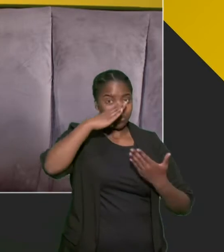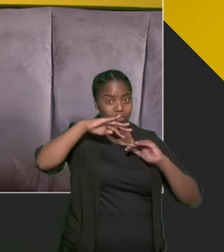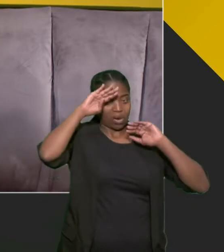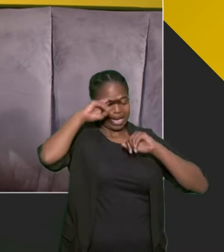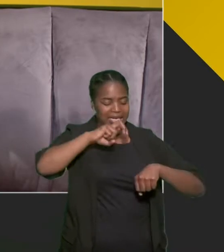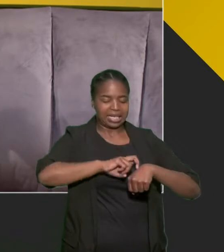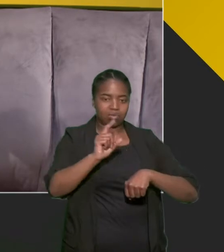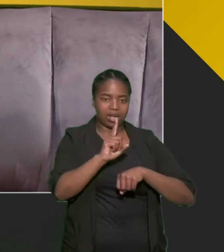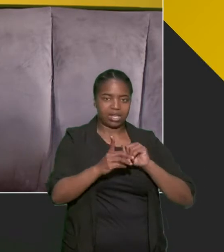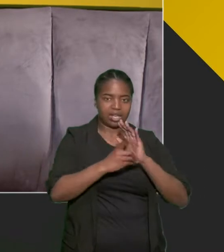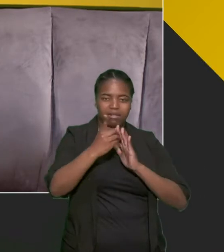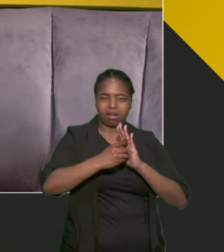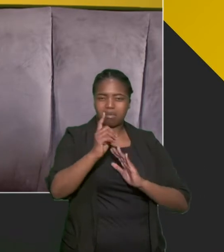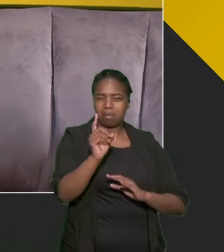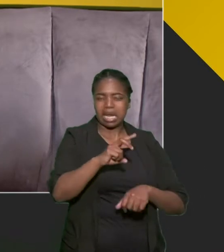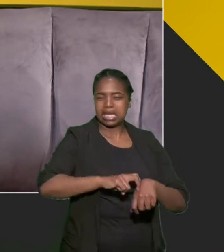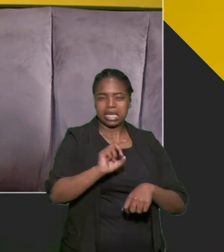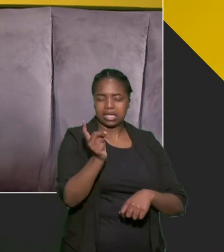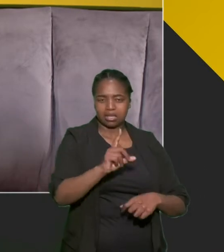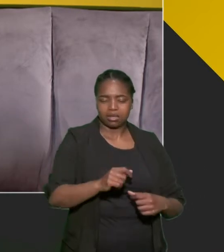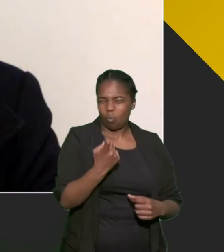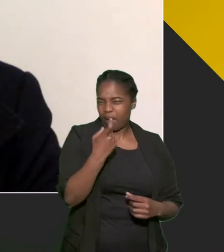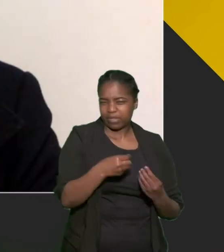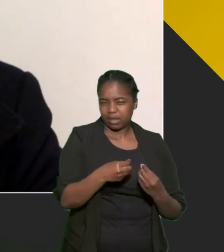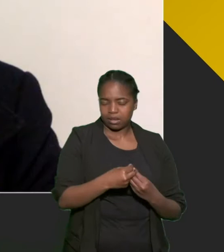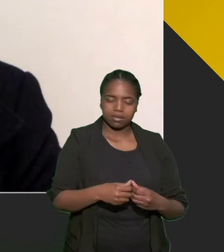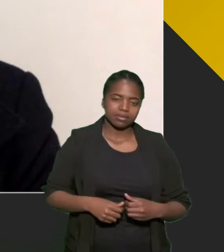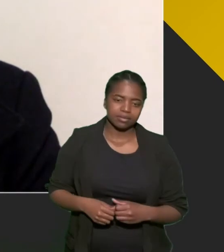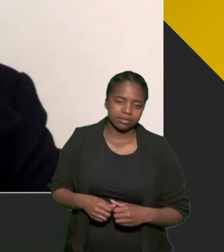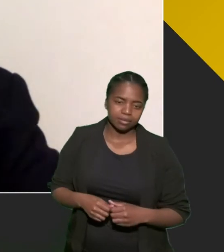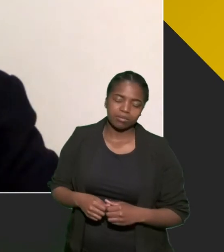needs would it develop at this time? Just one thing, top of it.